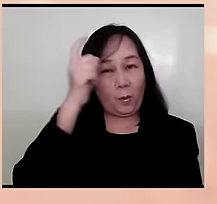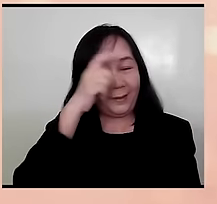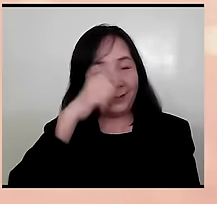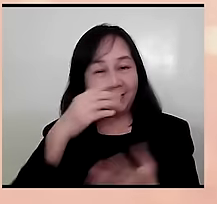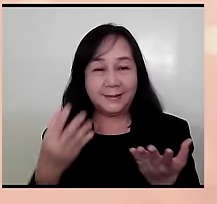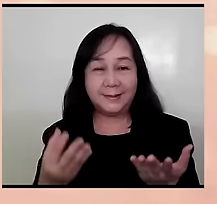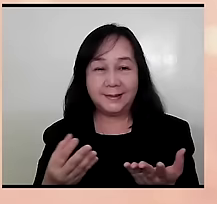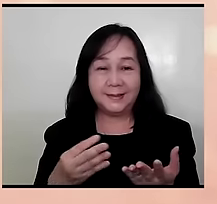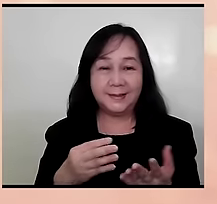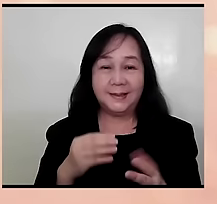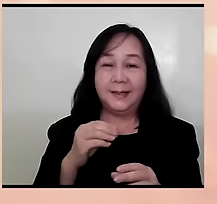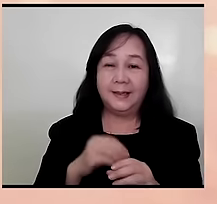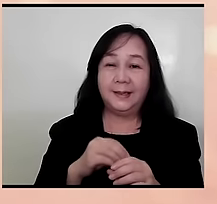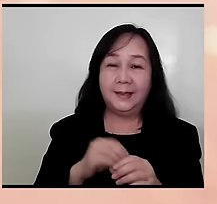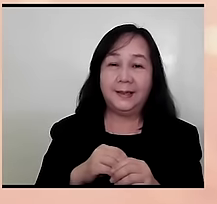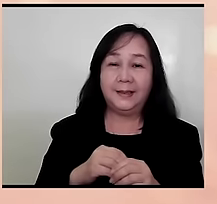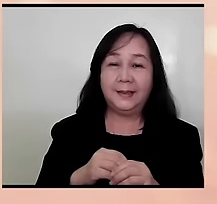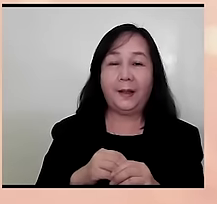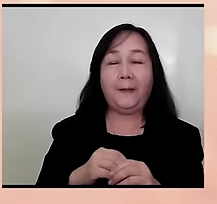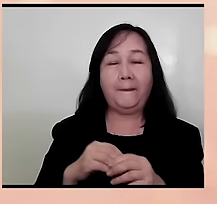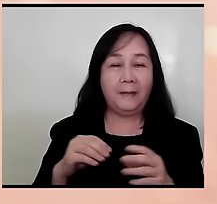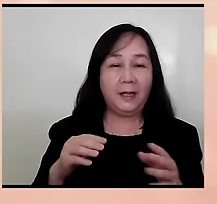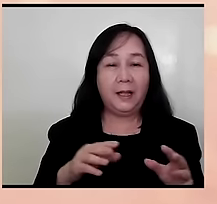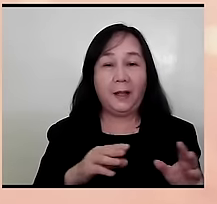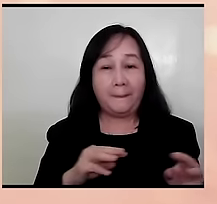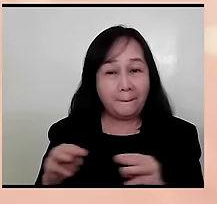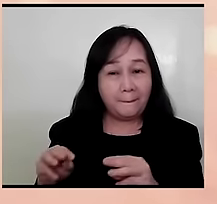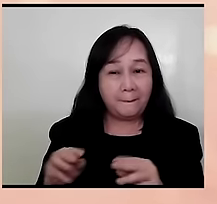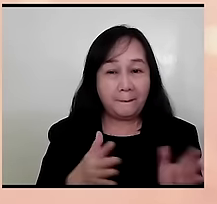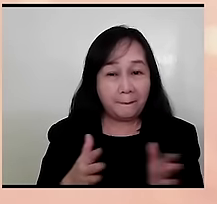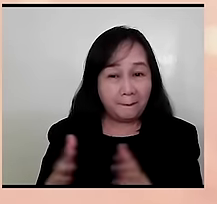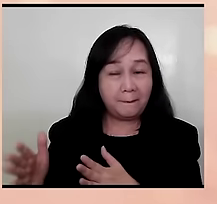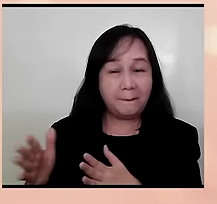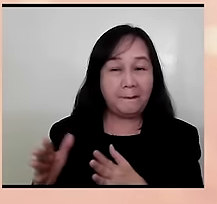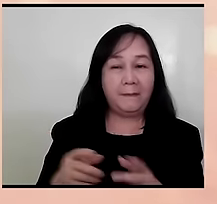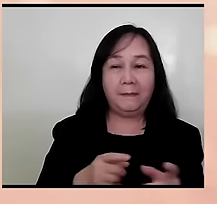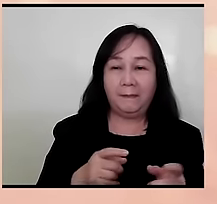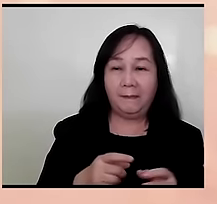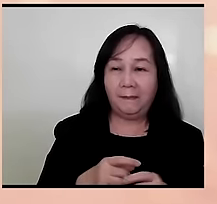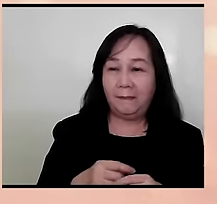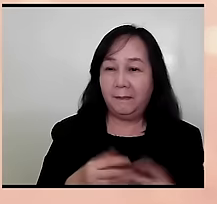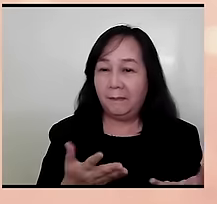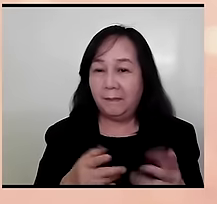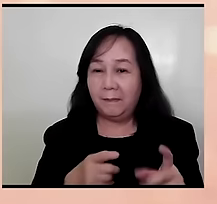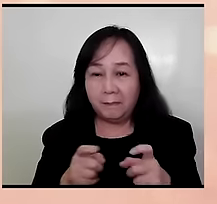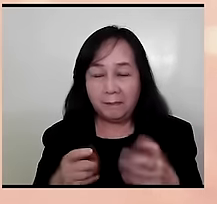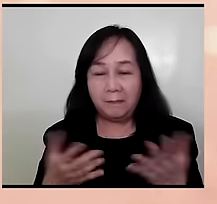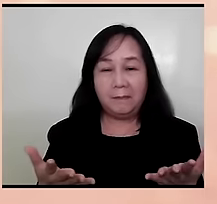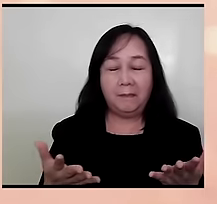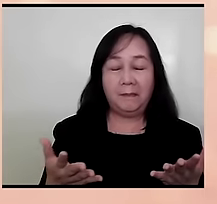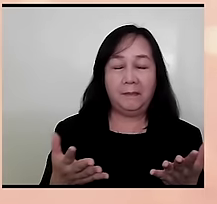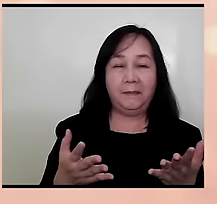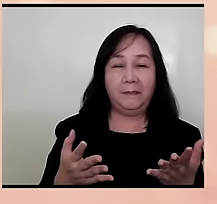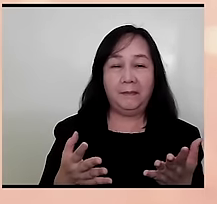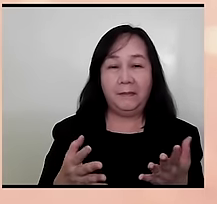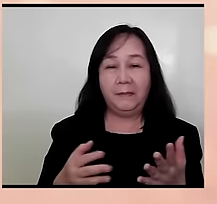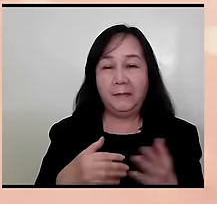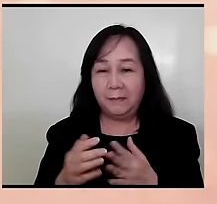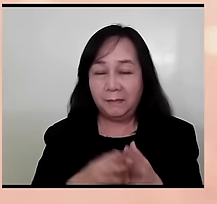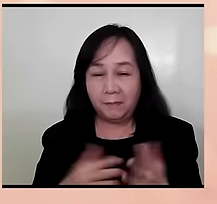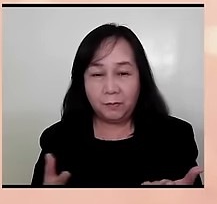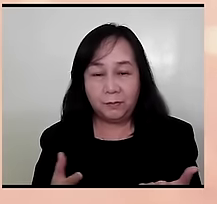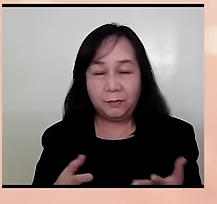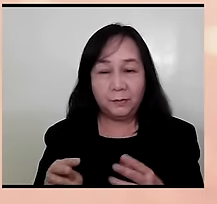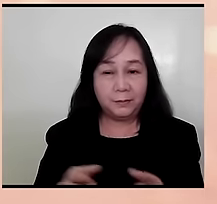in machinations, in manipulation. No? It's a matter of strategy,